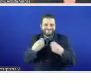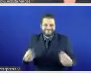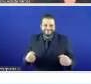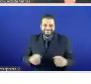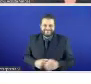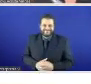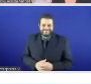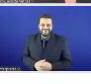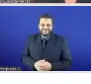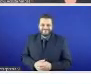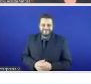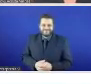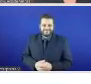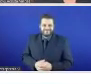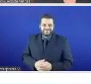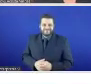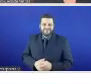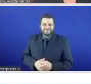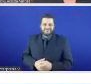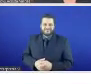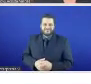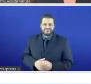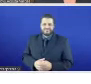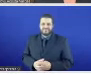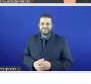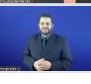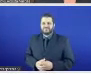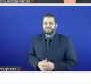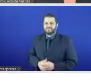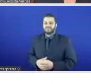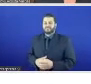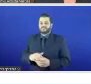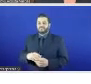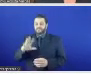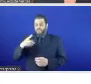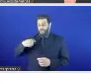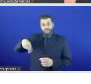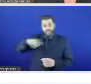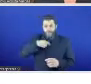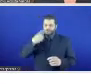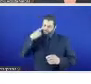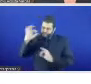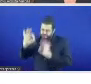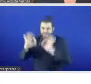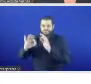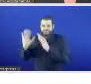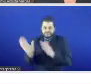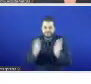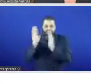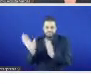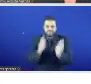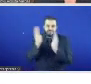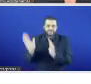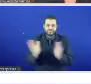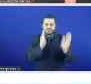team at Amnesty International, and I'll be moderating this session. I'd like to thank UN Women and In Mujeres in the government